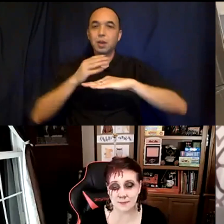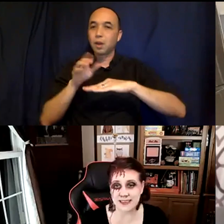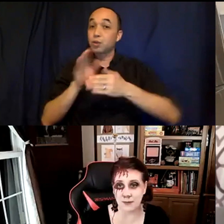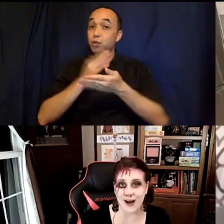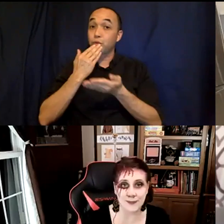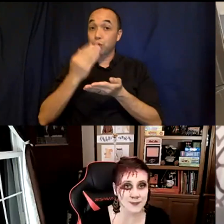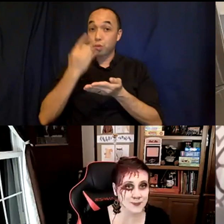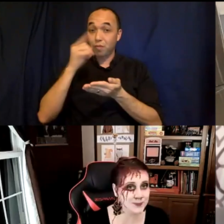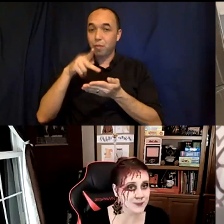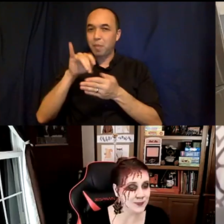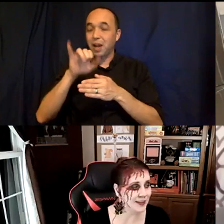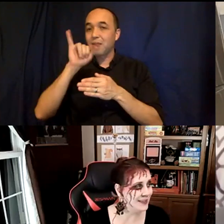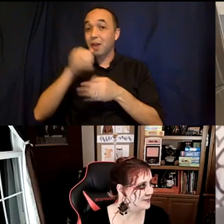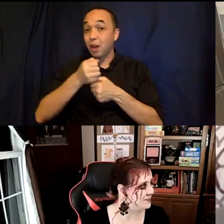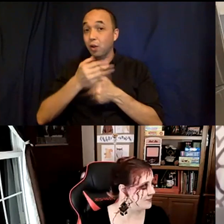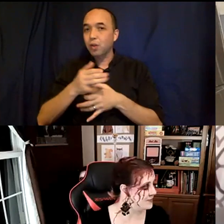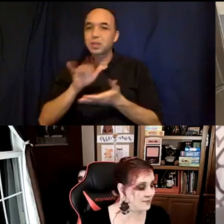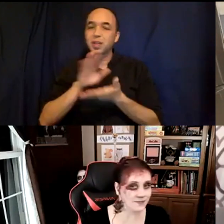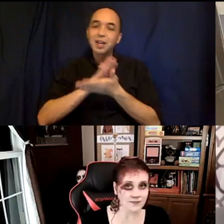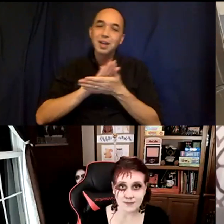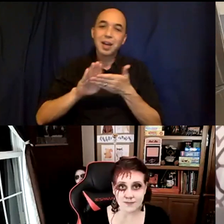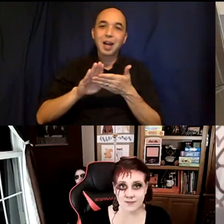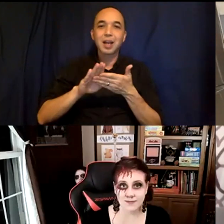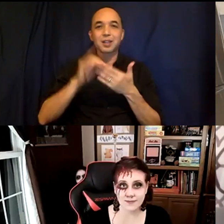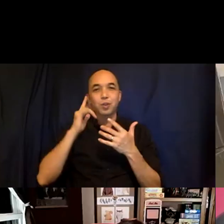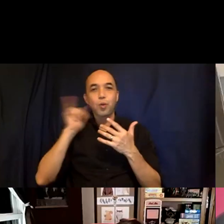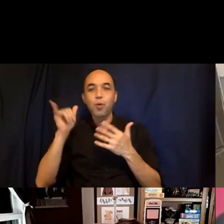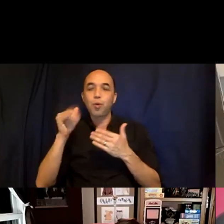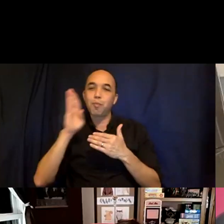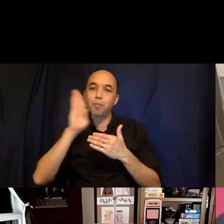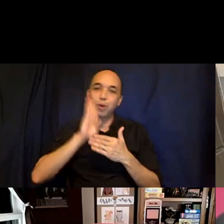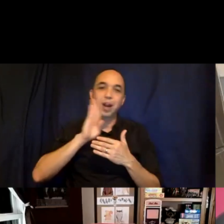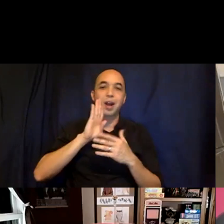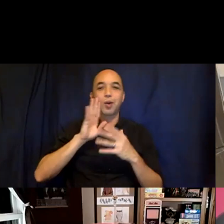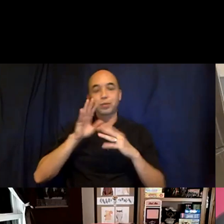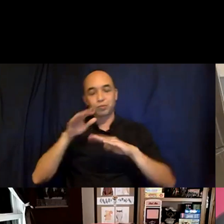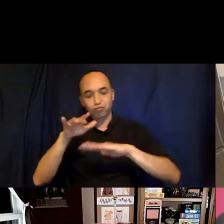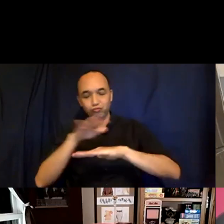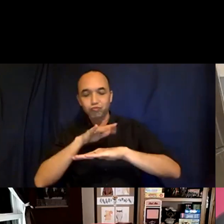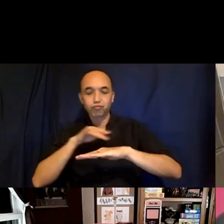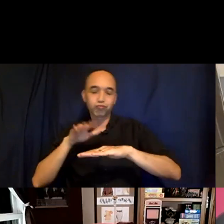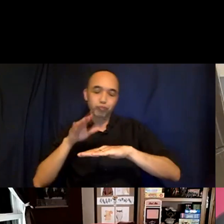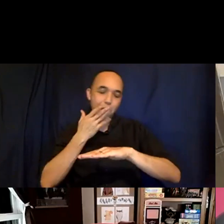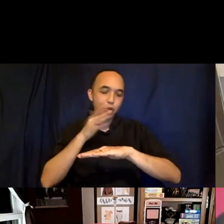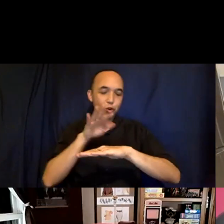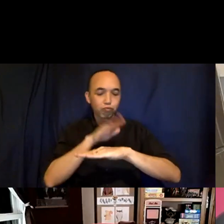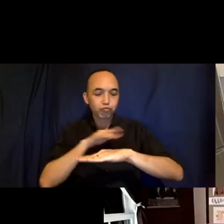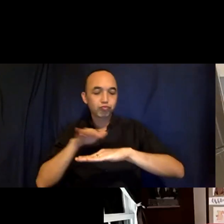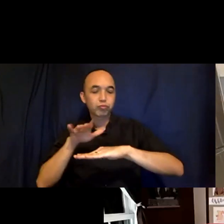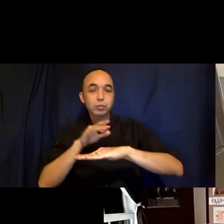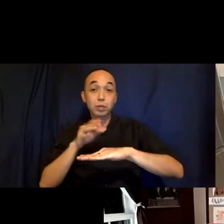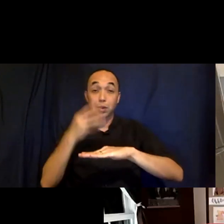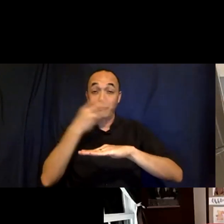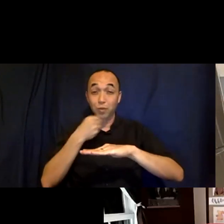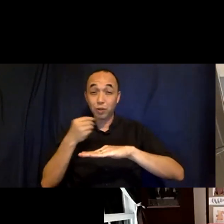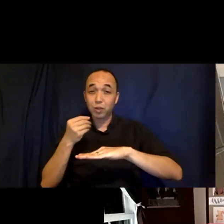it golden brown, which is very, very important when making pastries, is to have your dough be nice